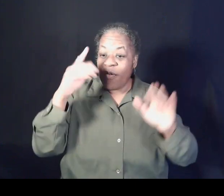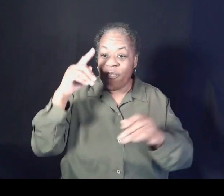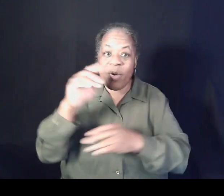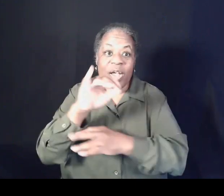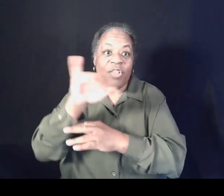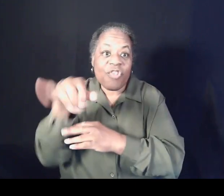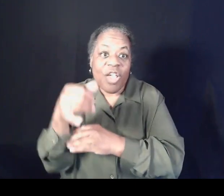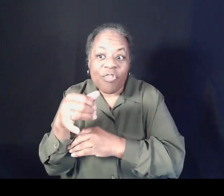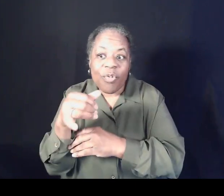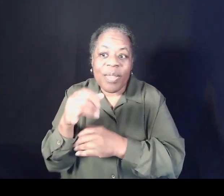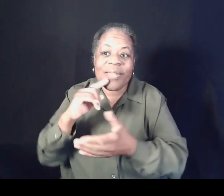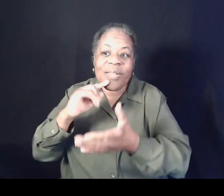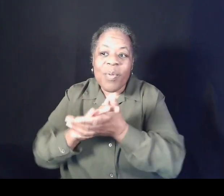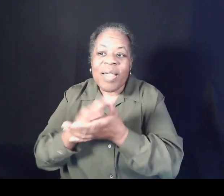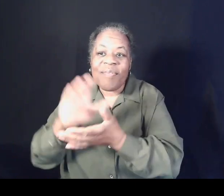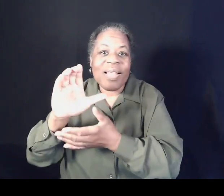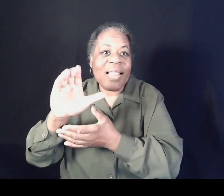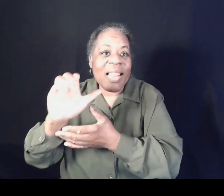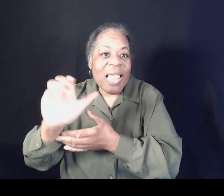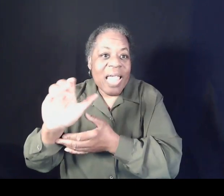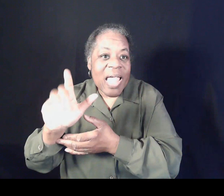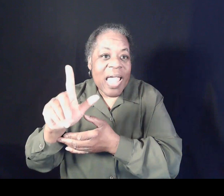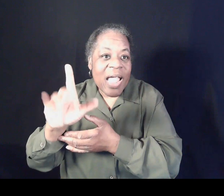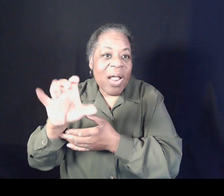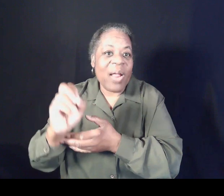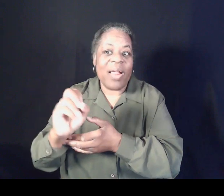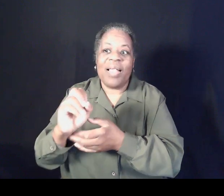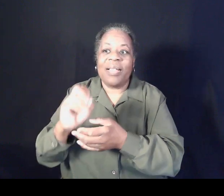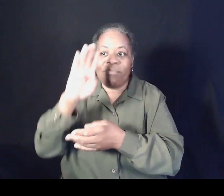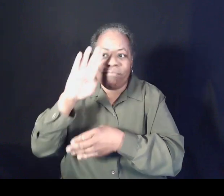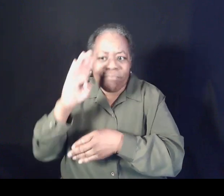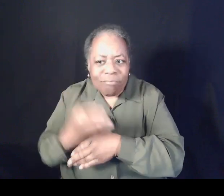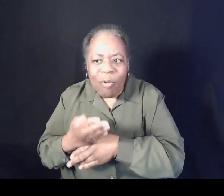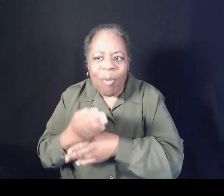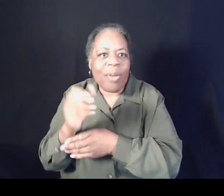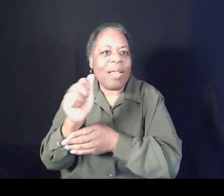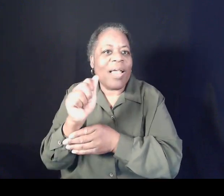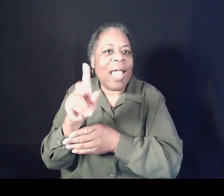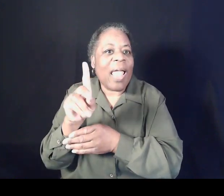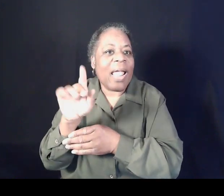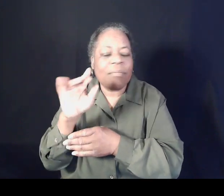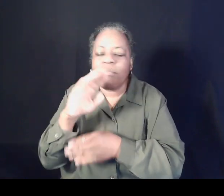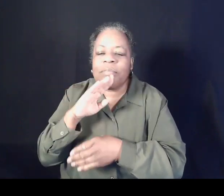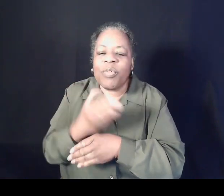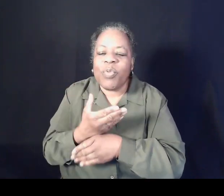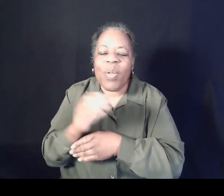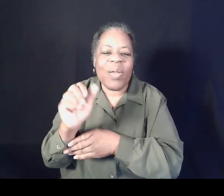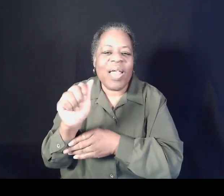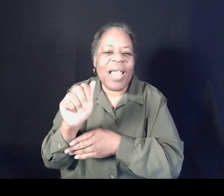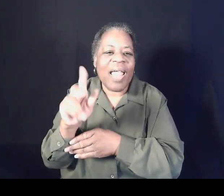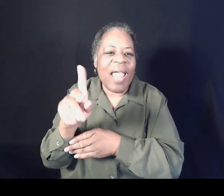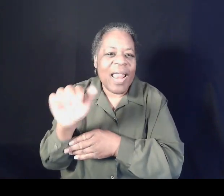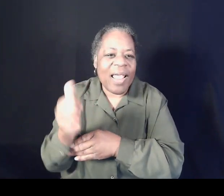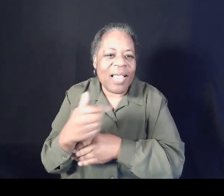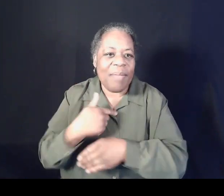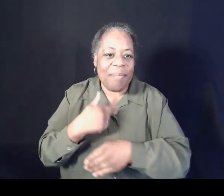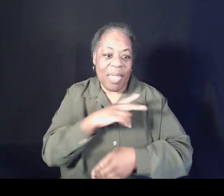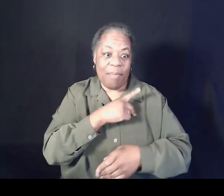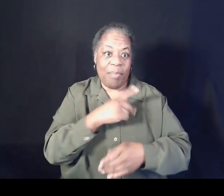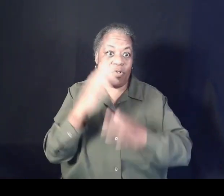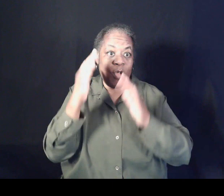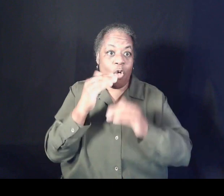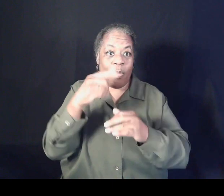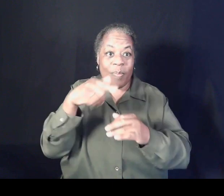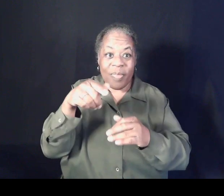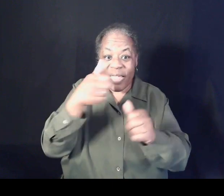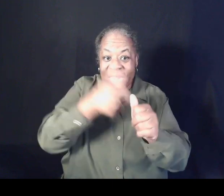Ada, as much as it is for Grace Chapel. As one of the pastors here at Grace, it's my personal hope that each of you prayerfully